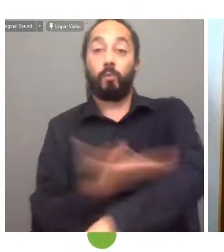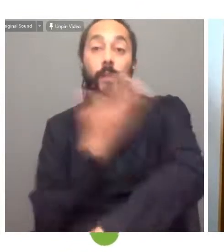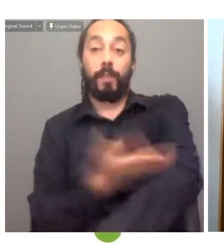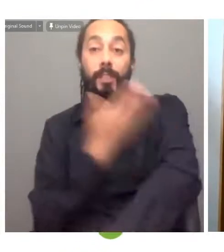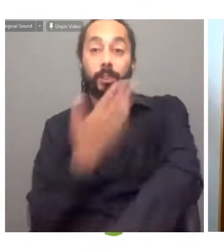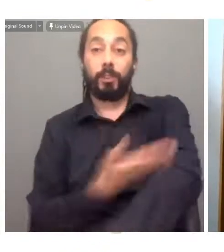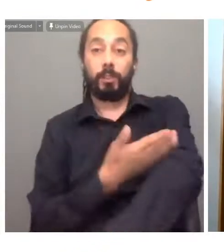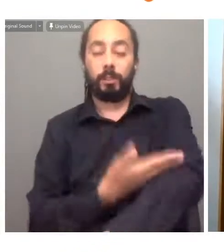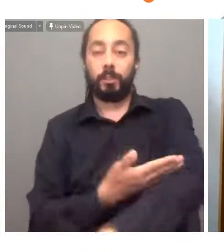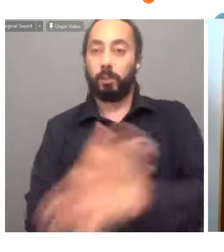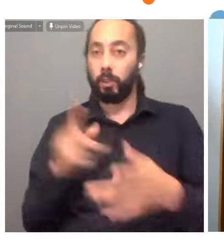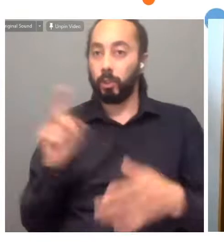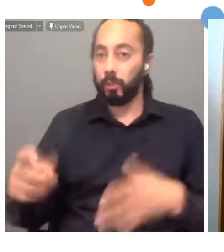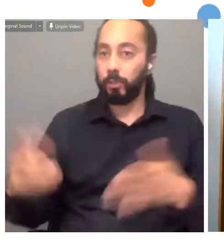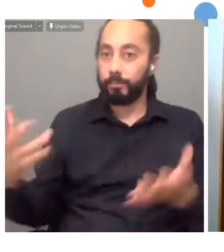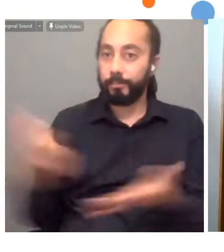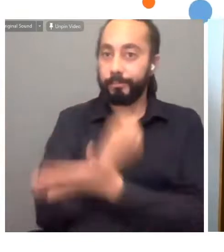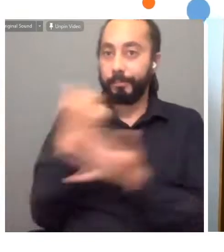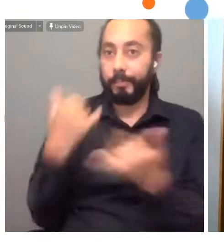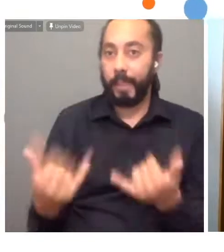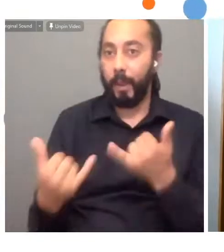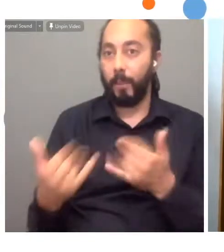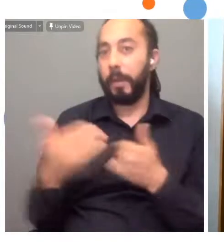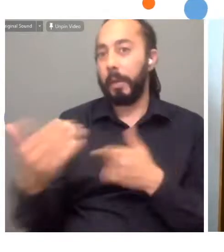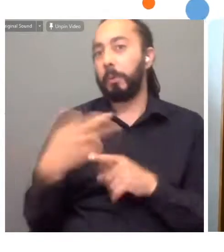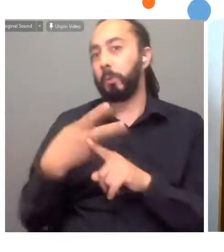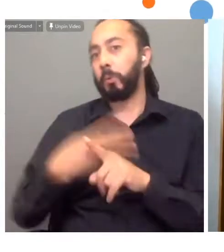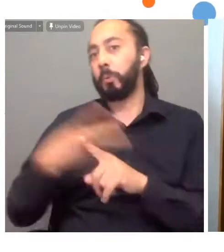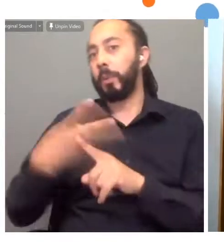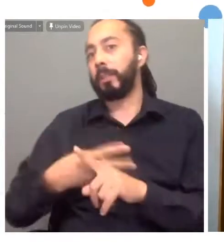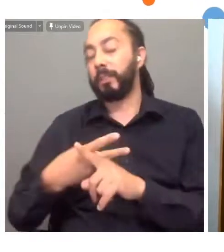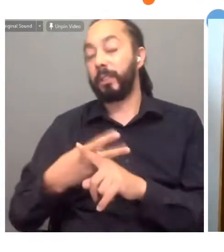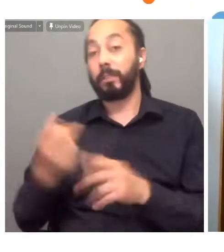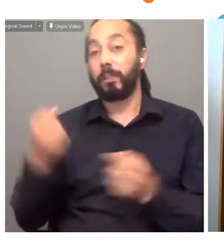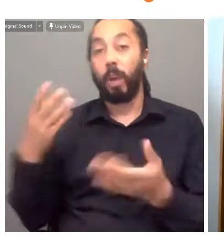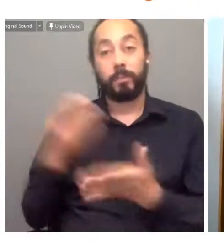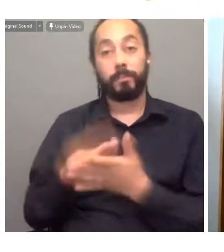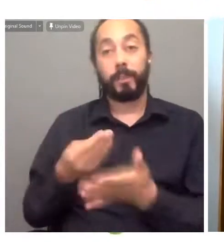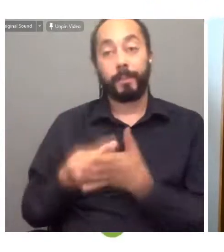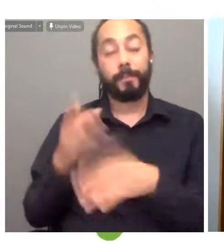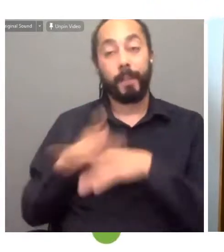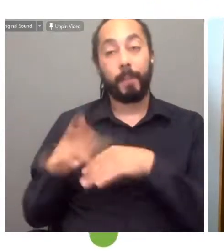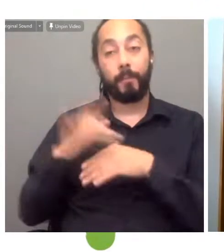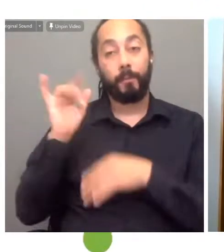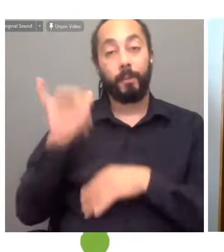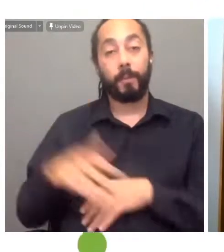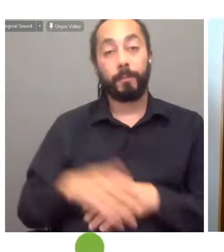quite a bit of funding available for that. In terms of the non-traditional